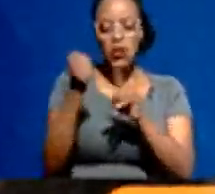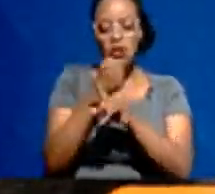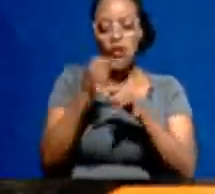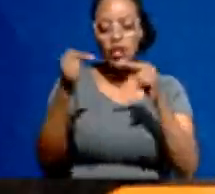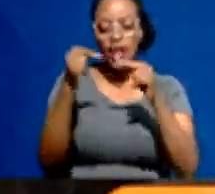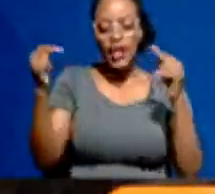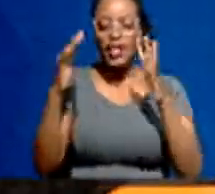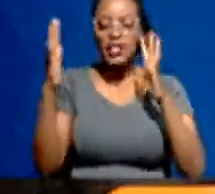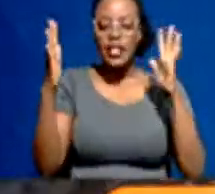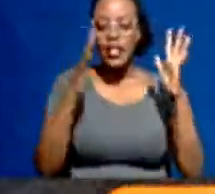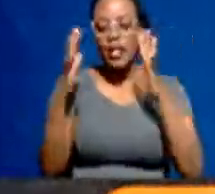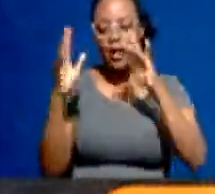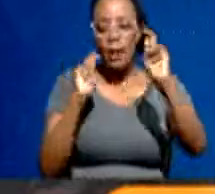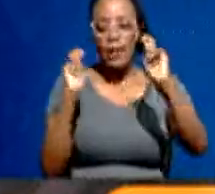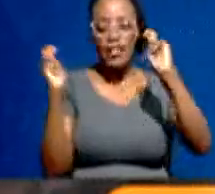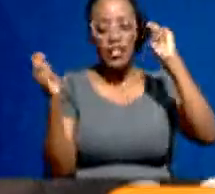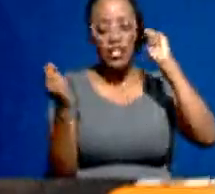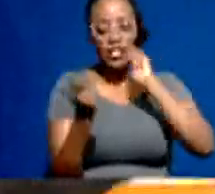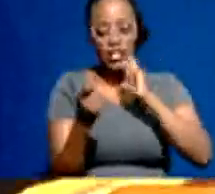change.